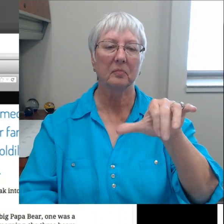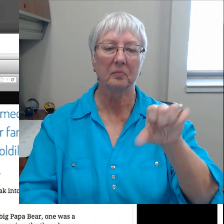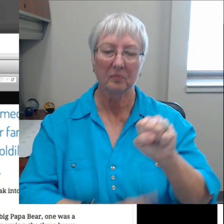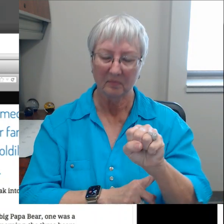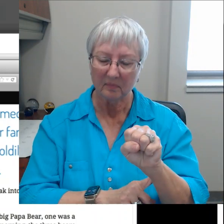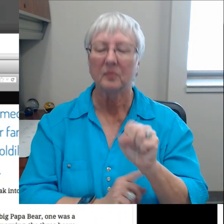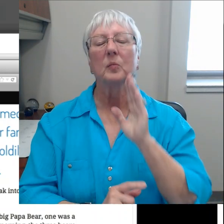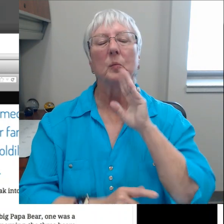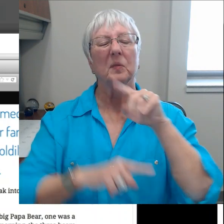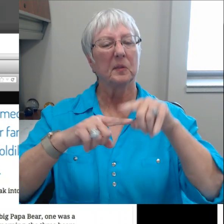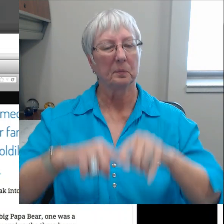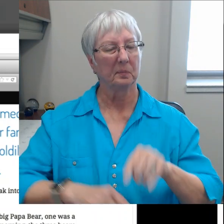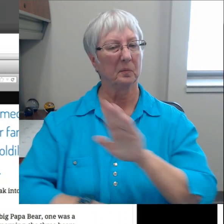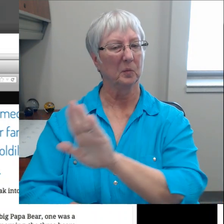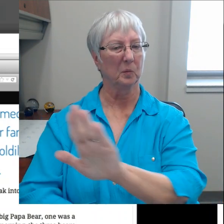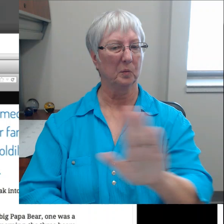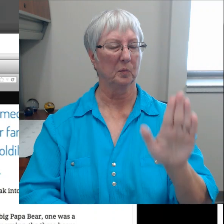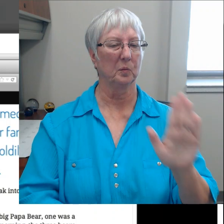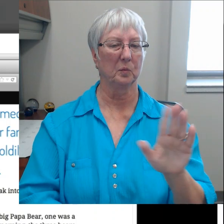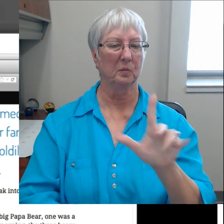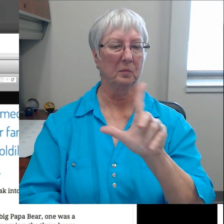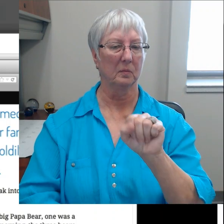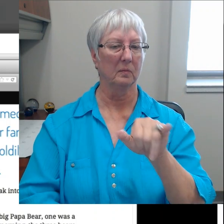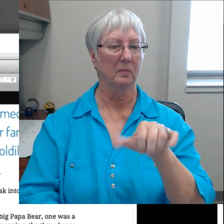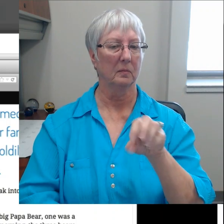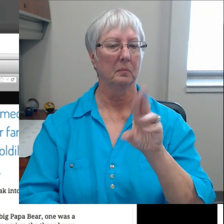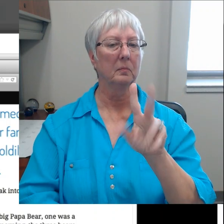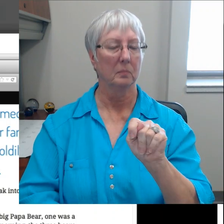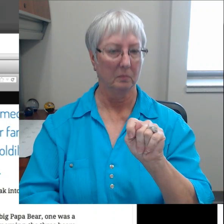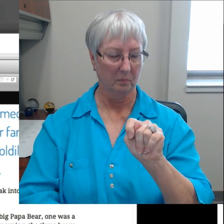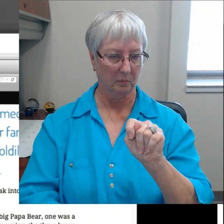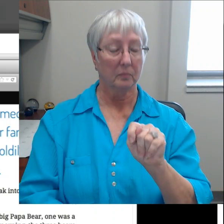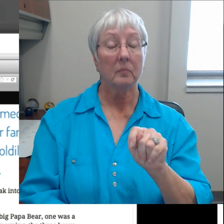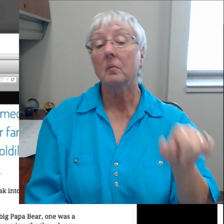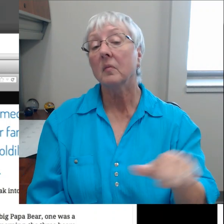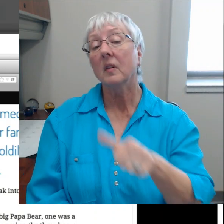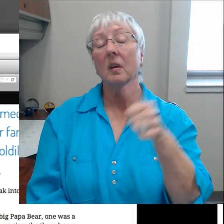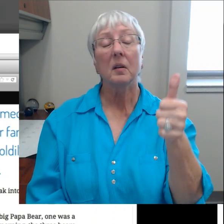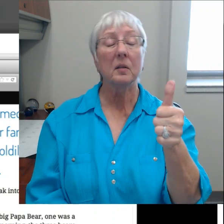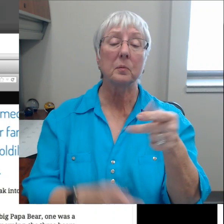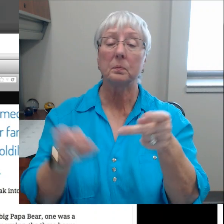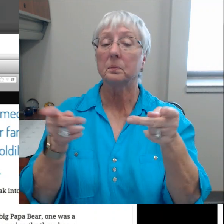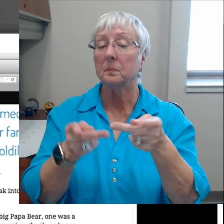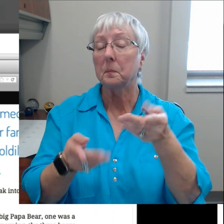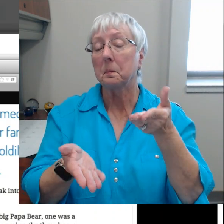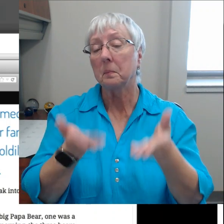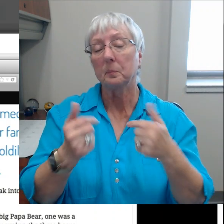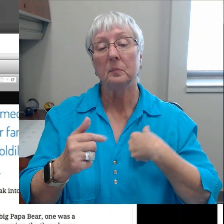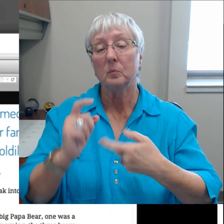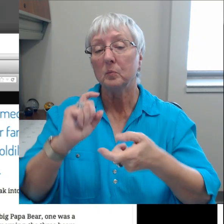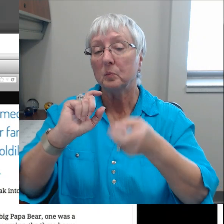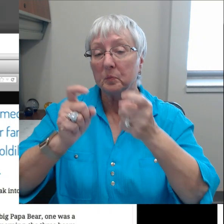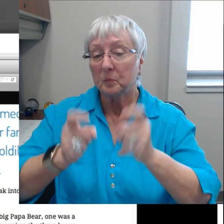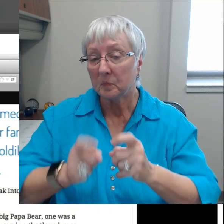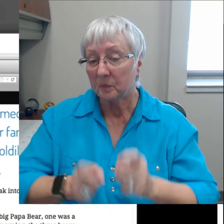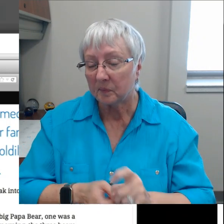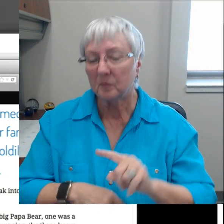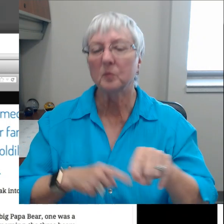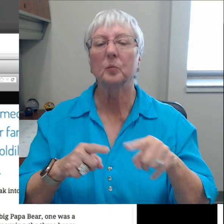depend greatly on your specific layouts and content. And of course, you may find other points that need tweaking as you go to test these pages on